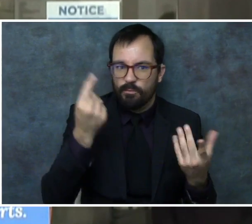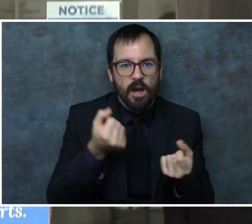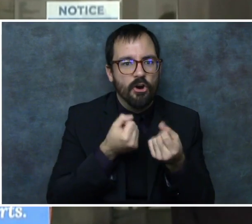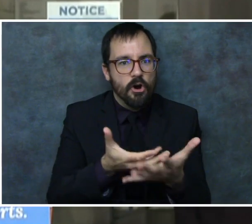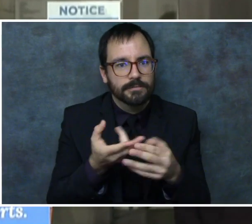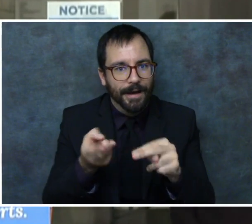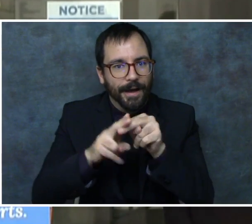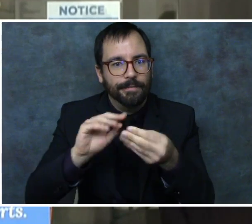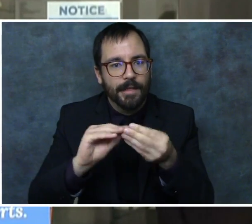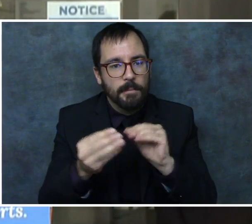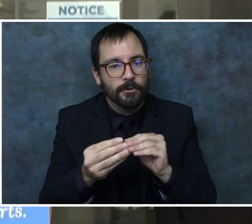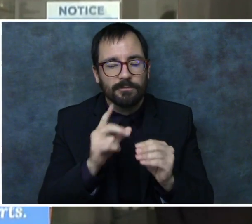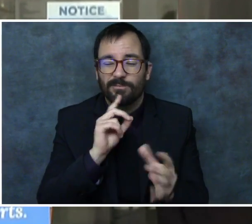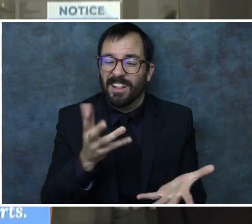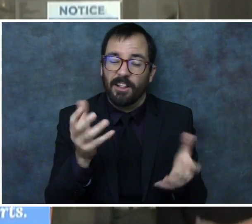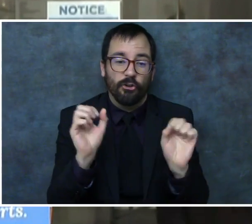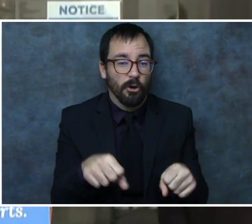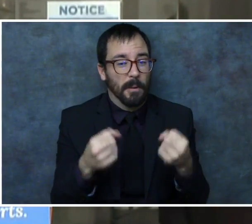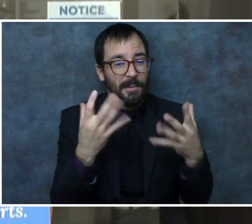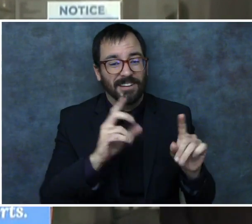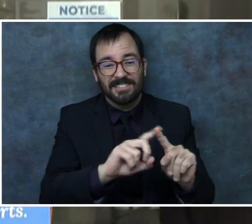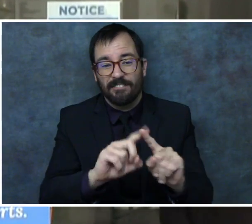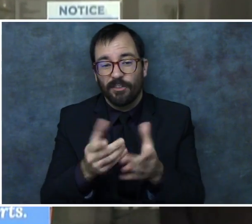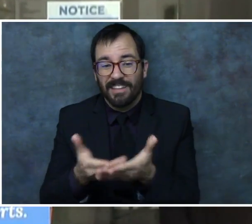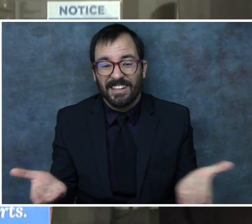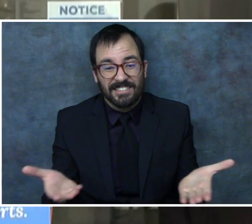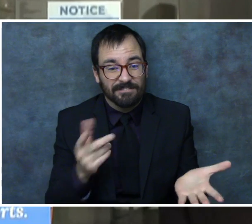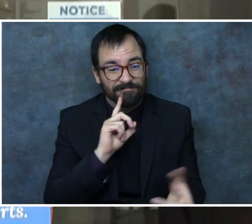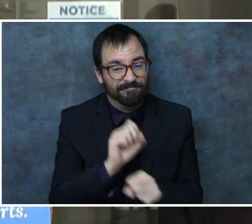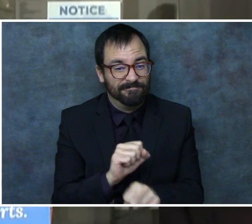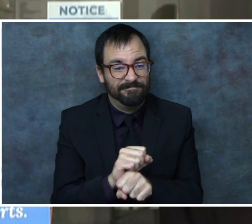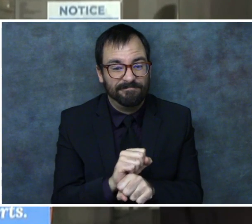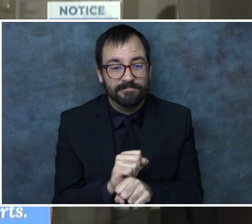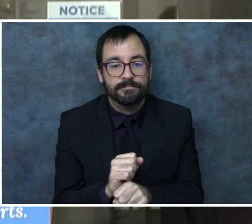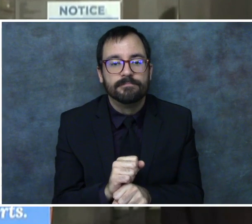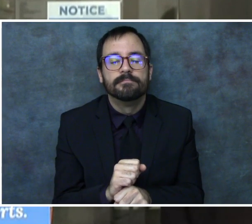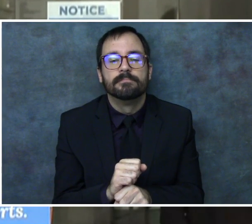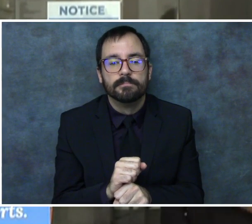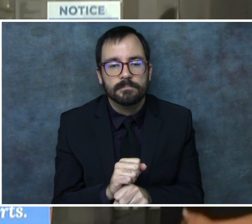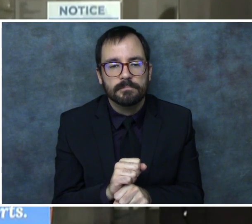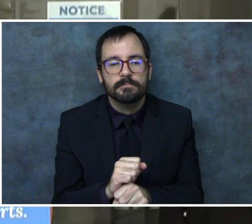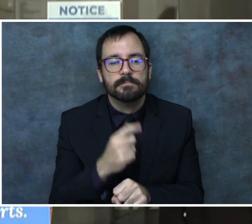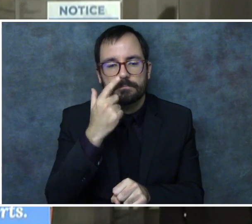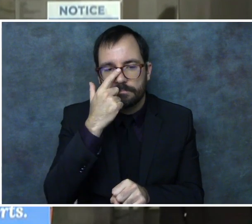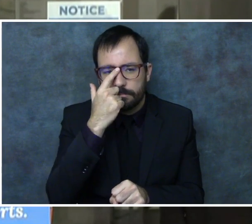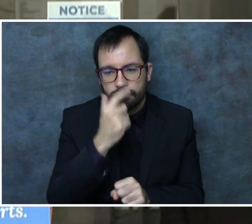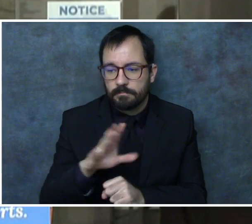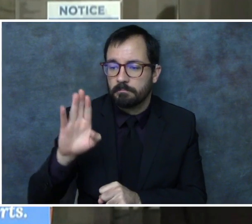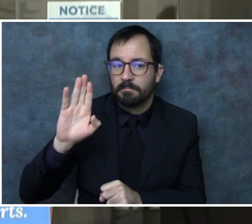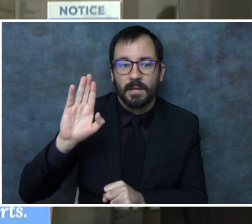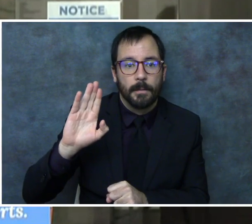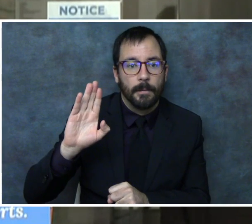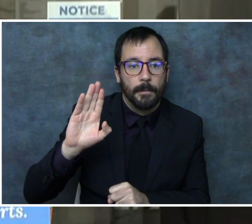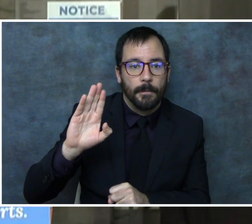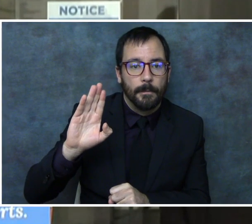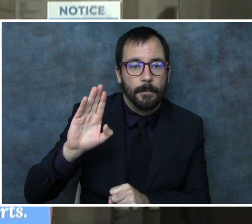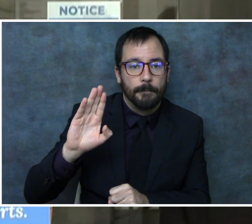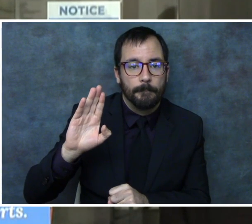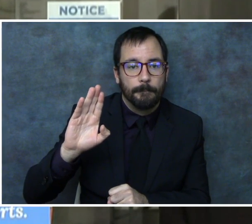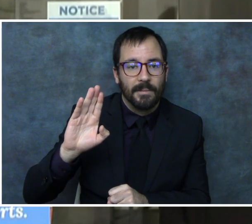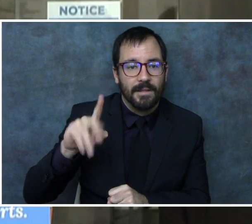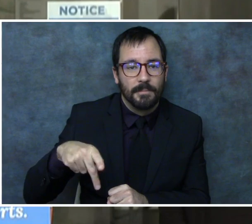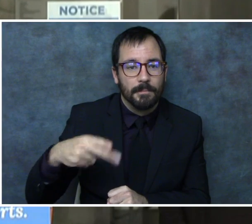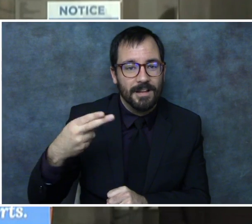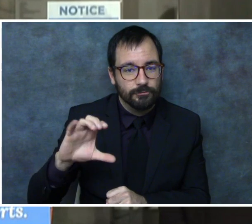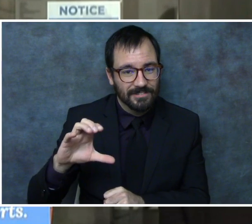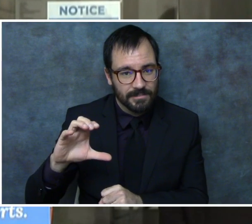our latest neighborhood report that's on our BPHC website right now, most neighborhoods are seeing an uptick. So we